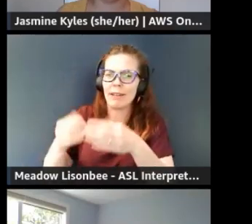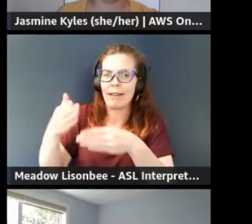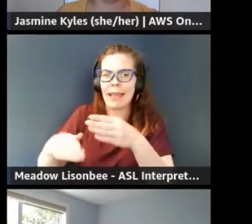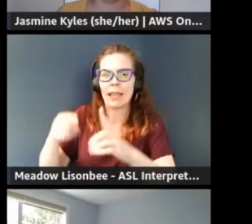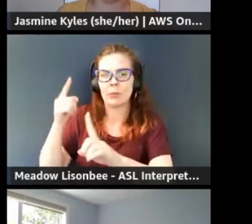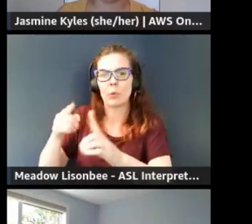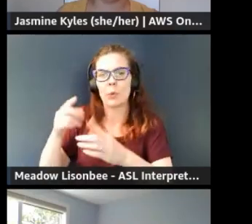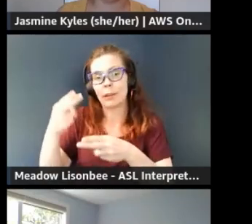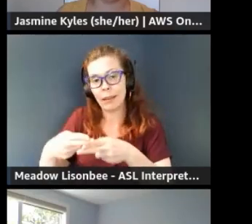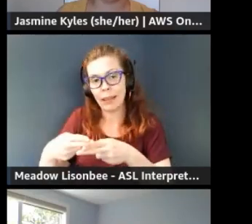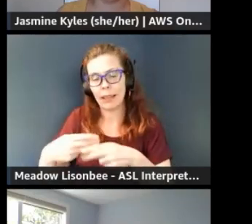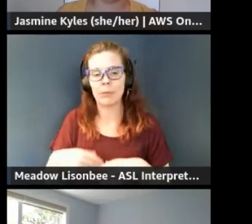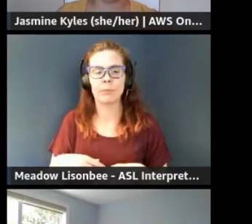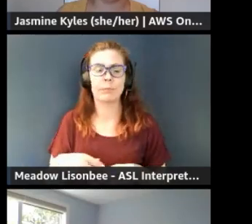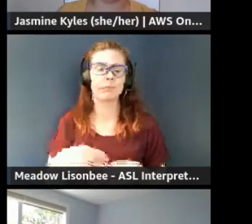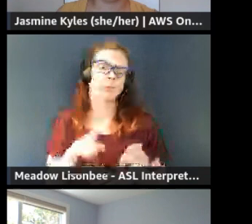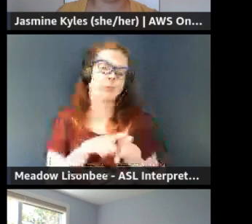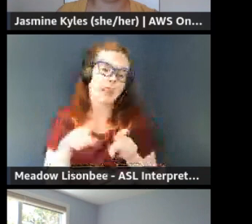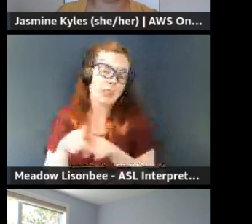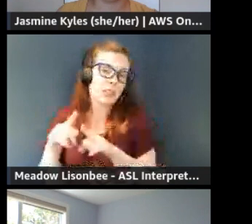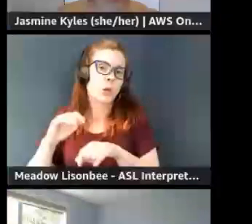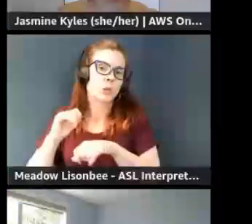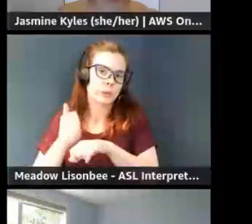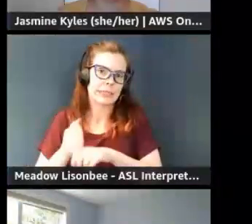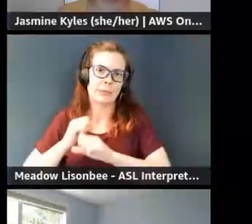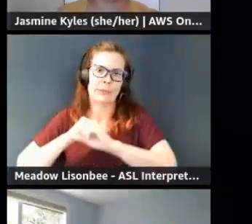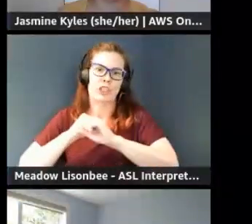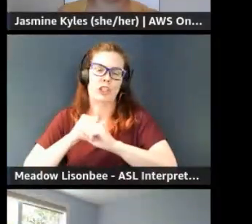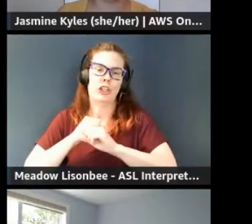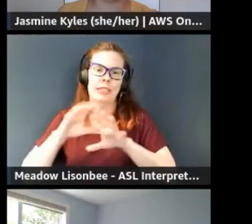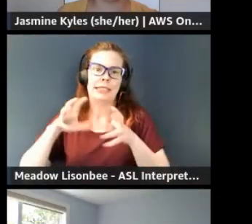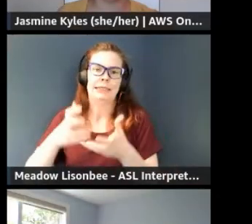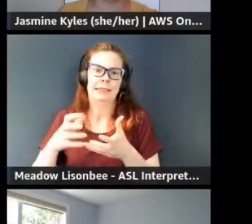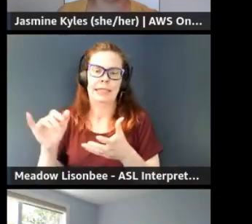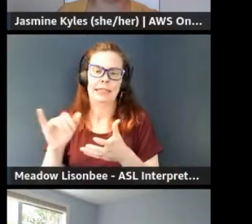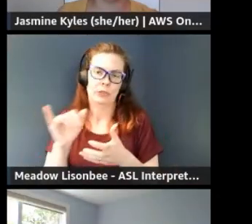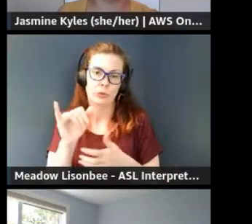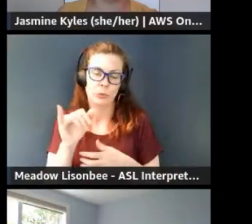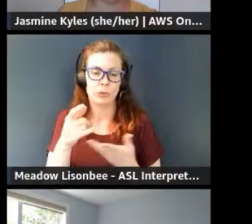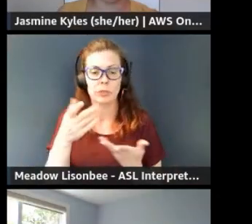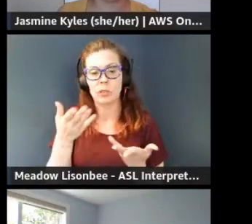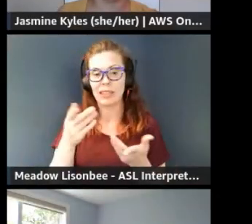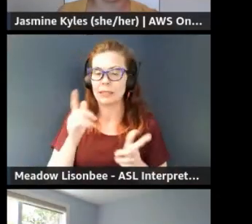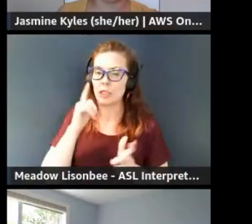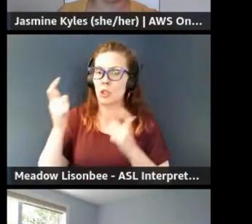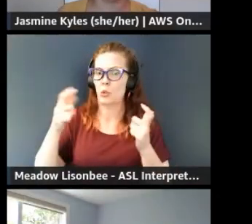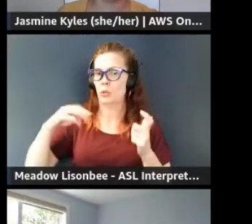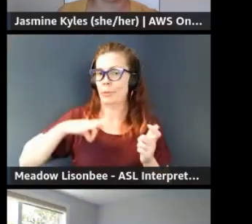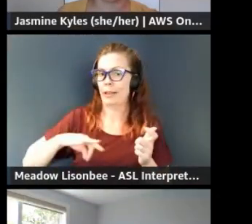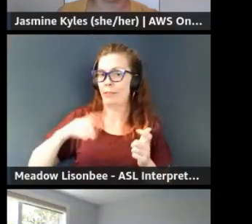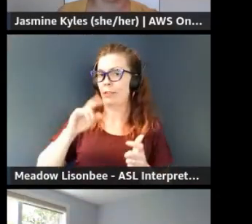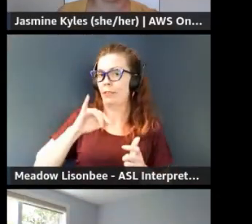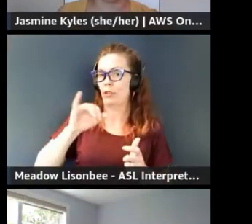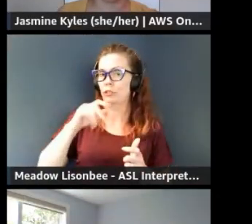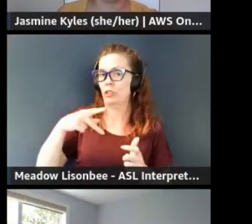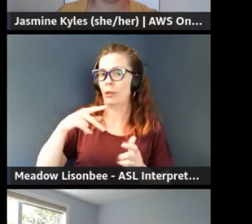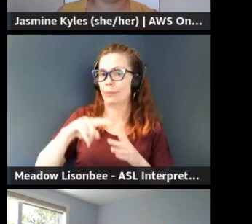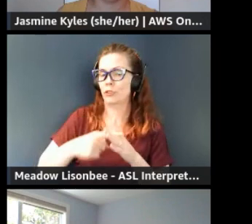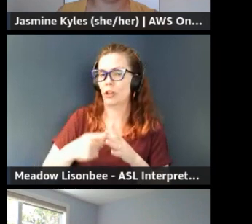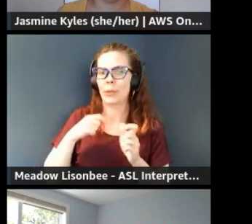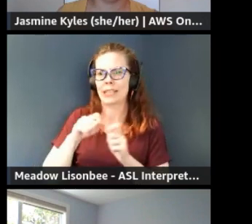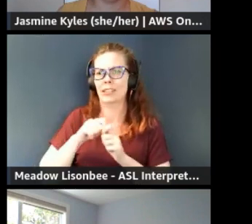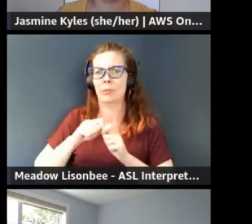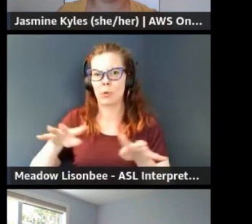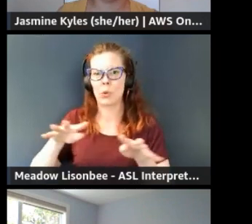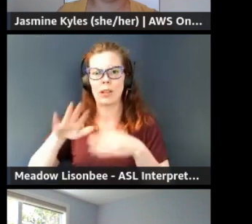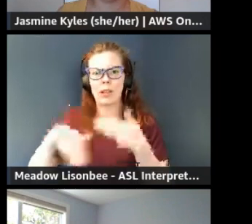can also set security settings associated with this model. So this is a huge benefit of JumpStart, is that we can deploy all of these